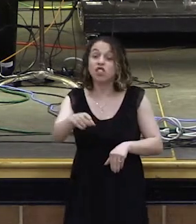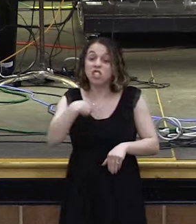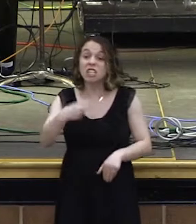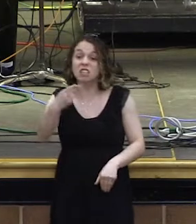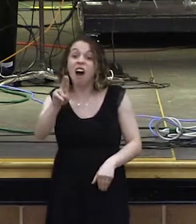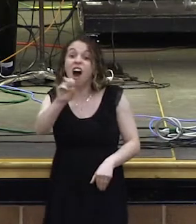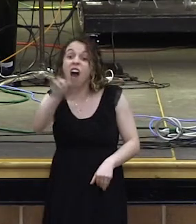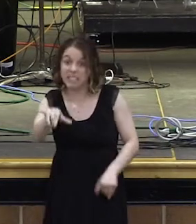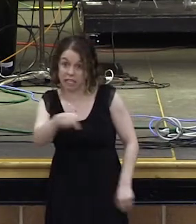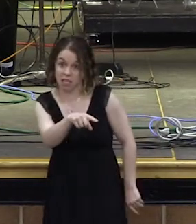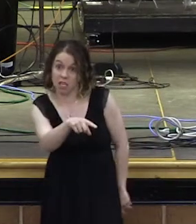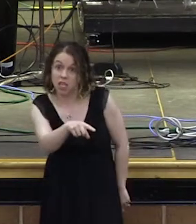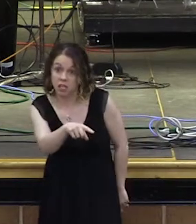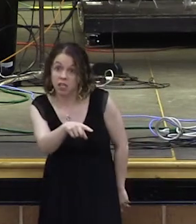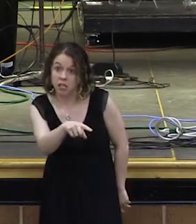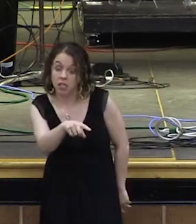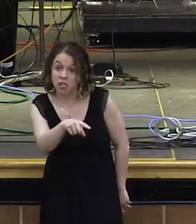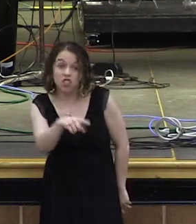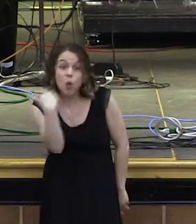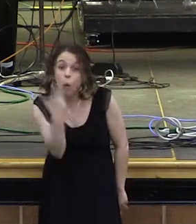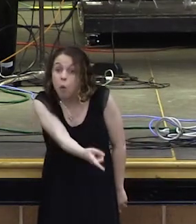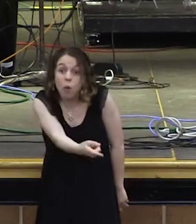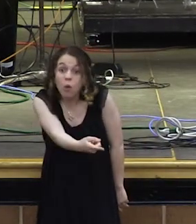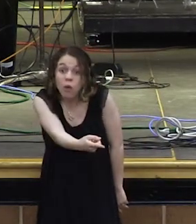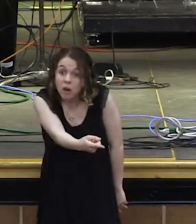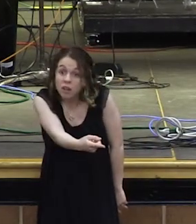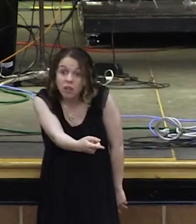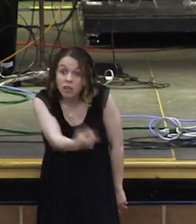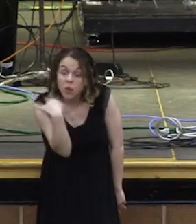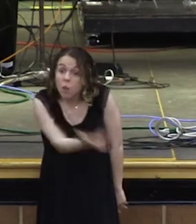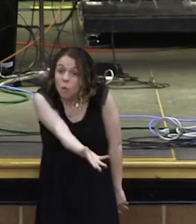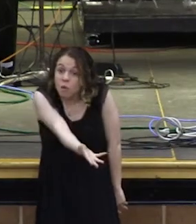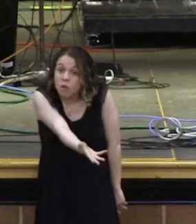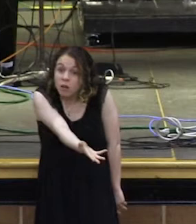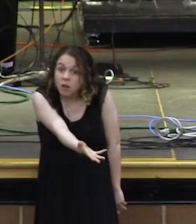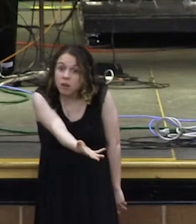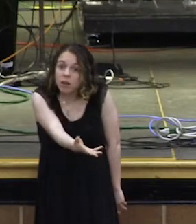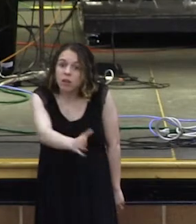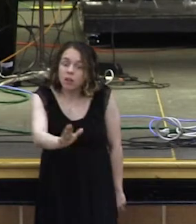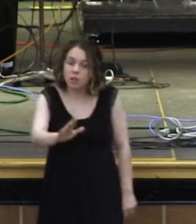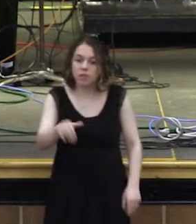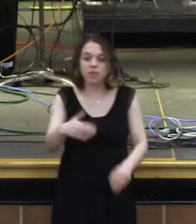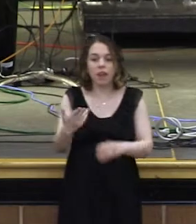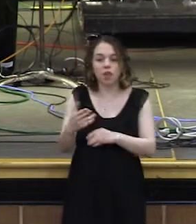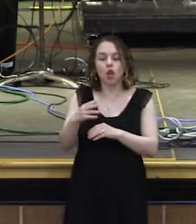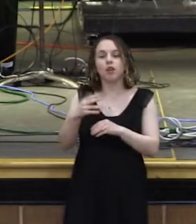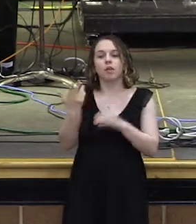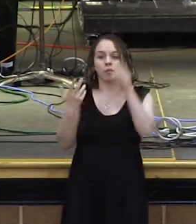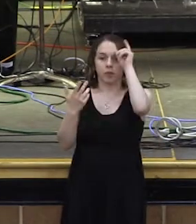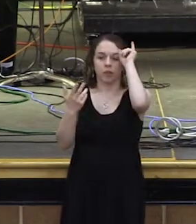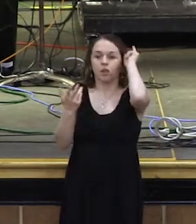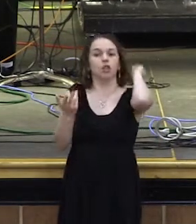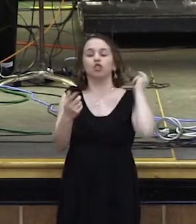need need to take away that's what Jesus is saying he's calling her Jezebel you I mean that's an Old Testament phrase to say she is